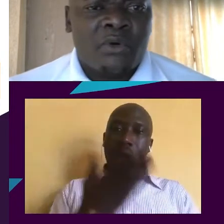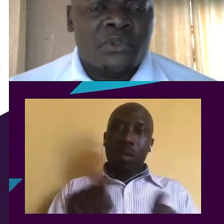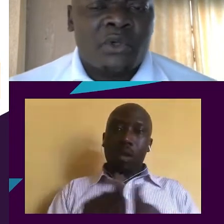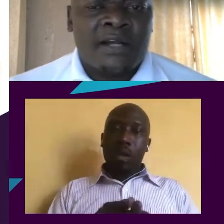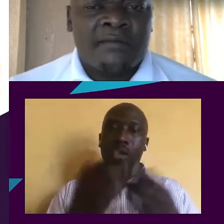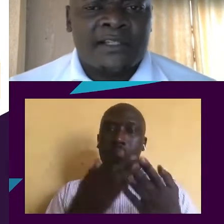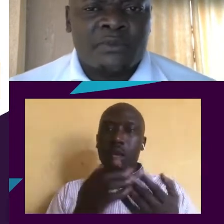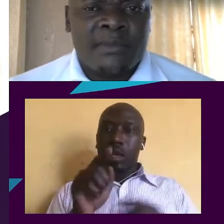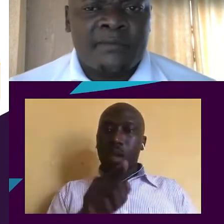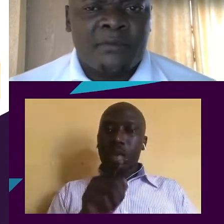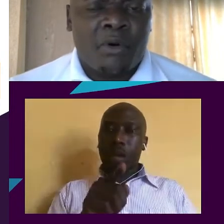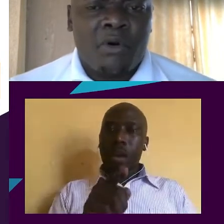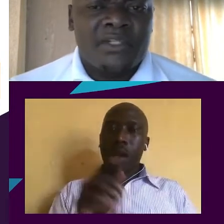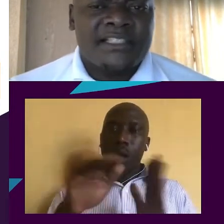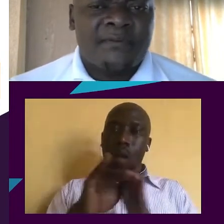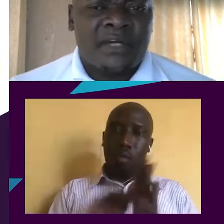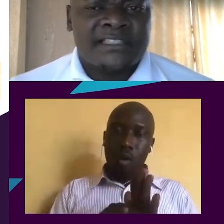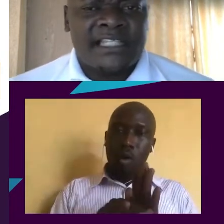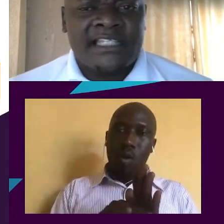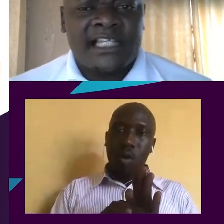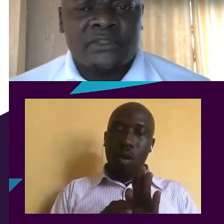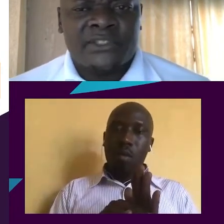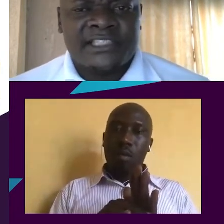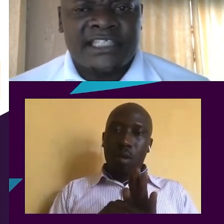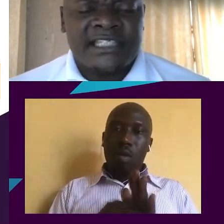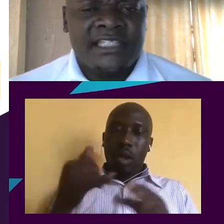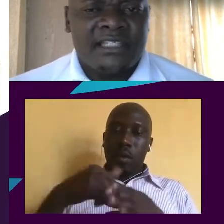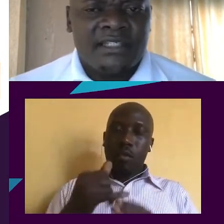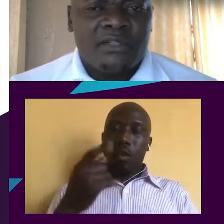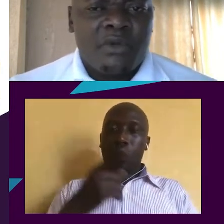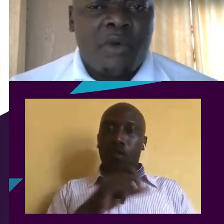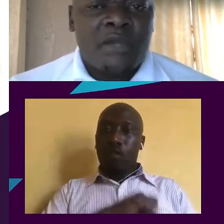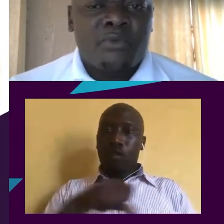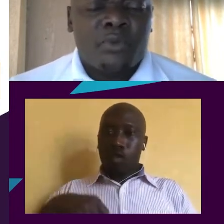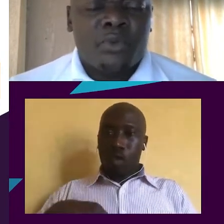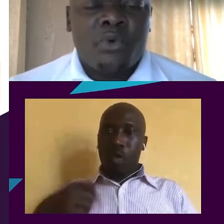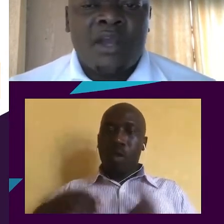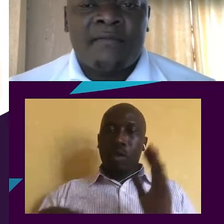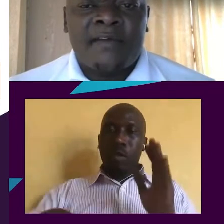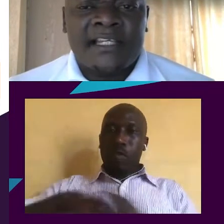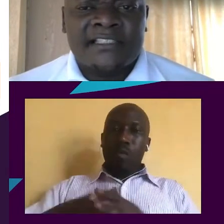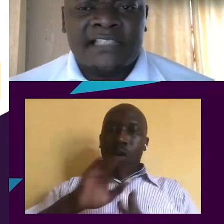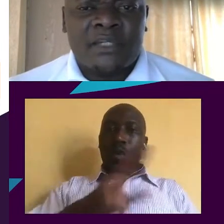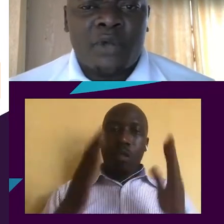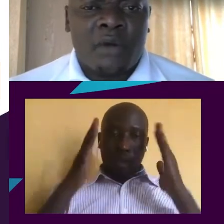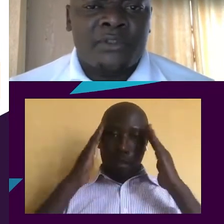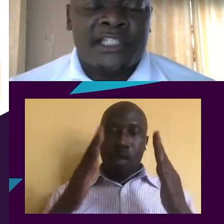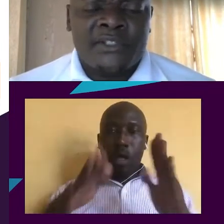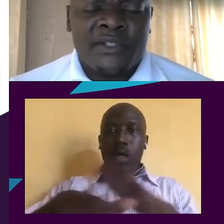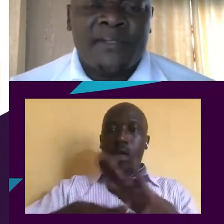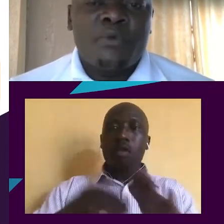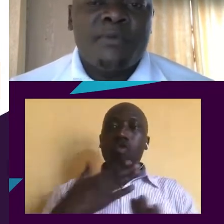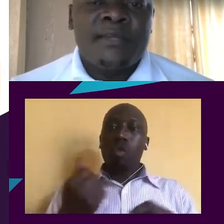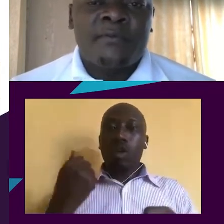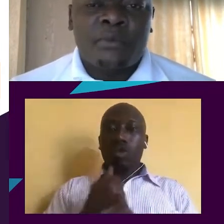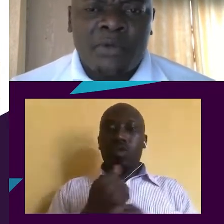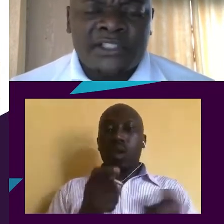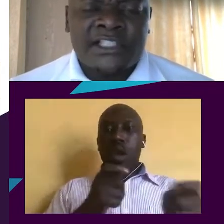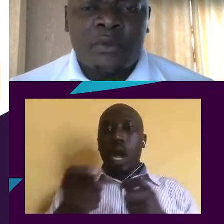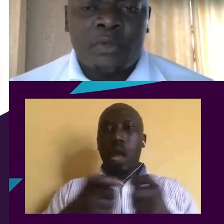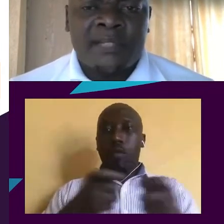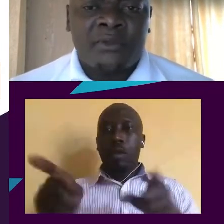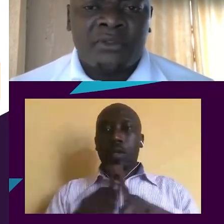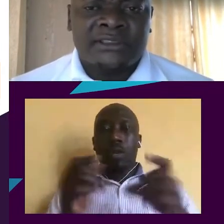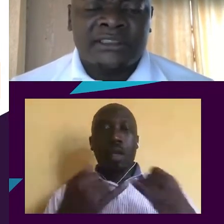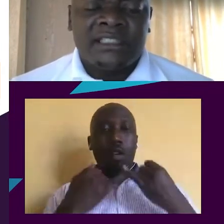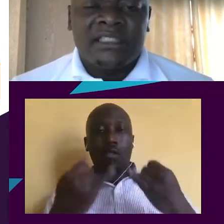this hat trick also covers women football. All these focus areas you're seeing, we want to do governance, as I'll tell you, even women football